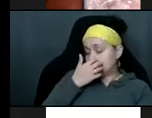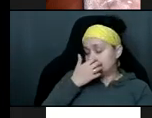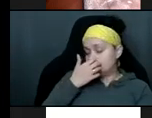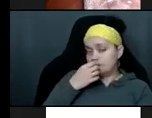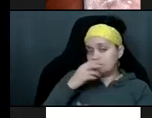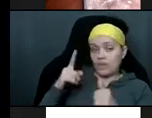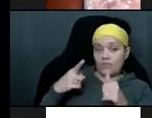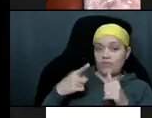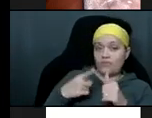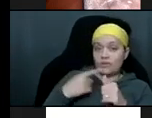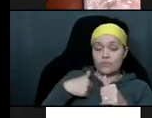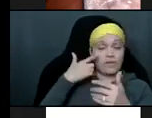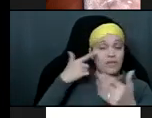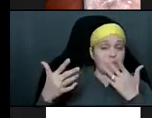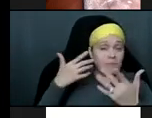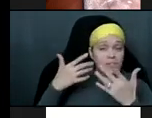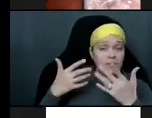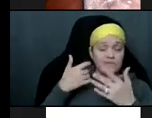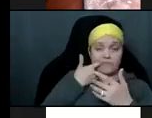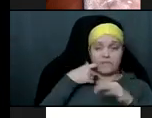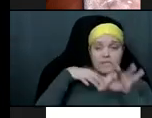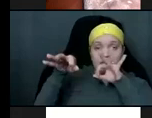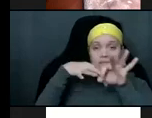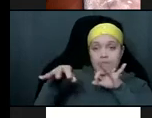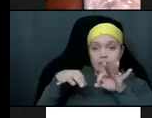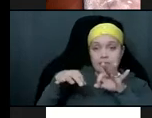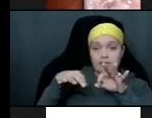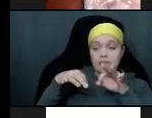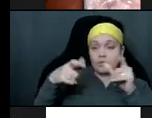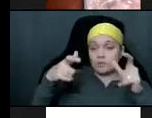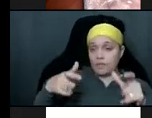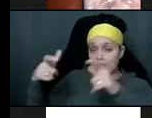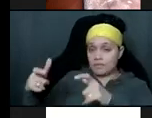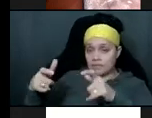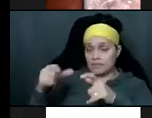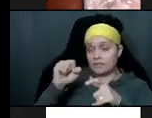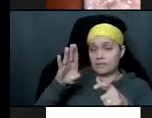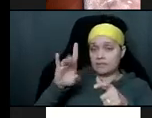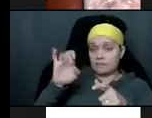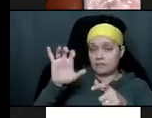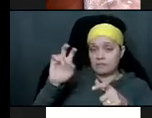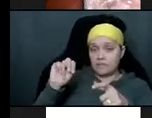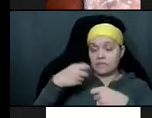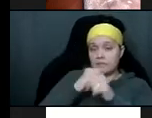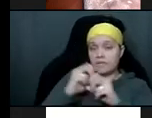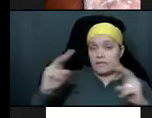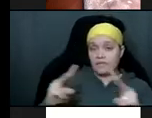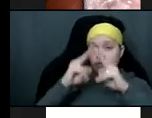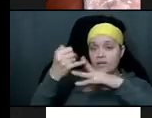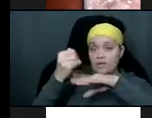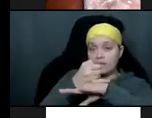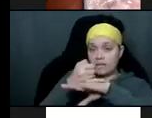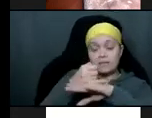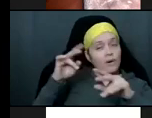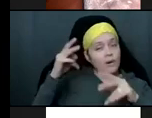At first, we think maybe it's what I've just described about tectonic plates and subduction, creating volcanic islands. But Hawaii